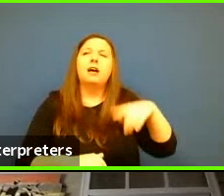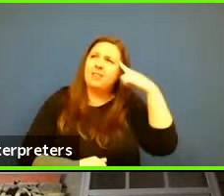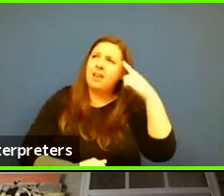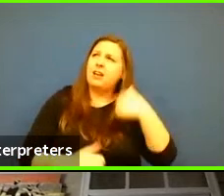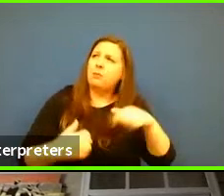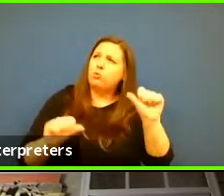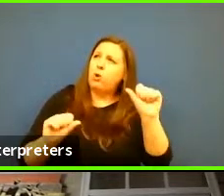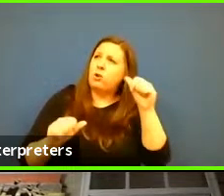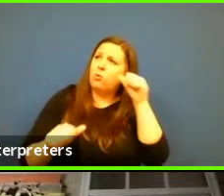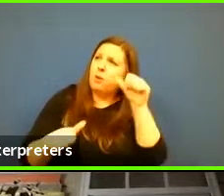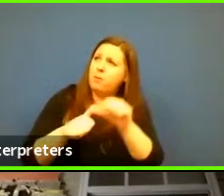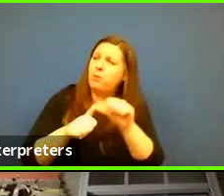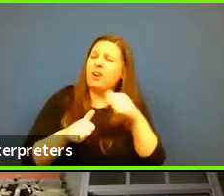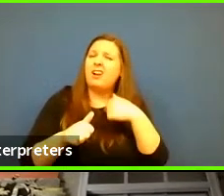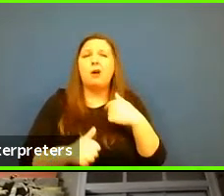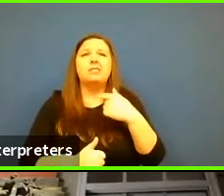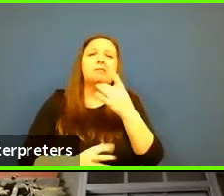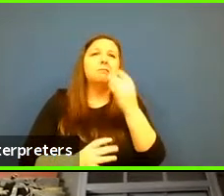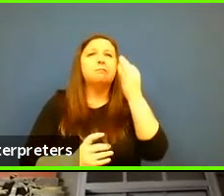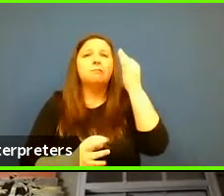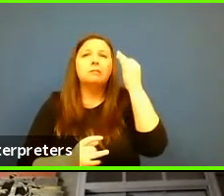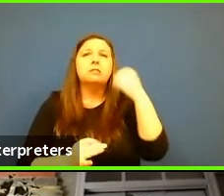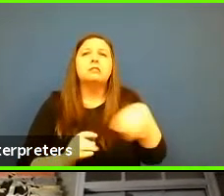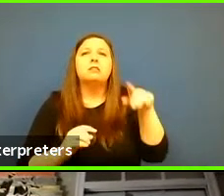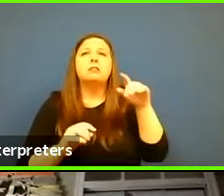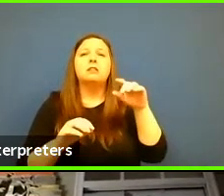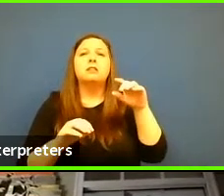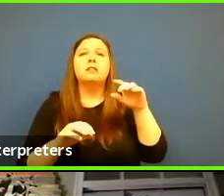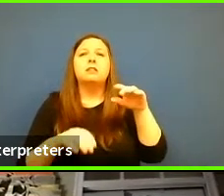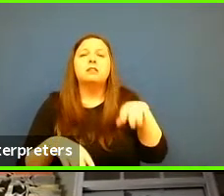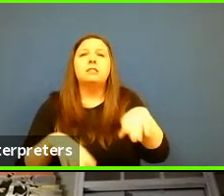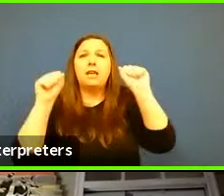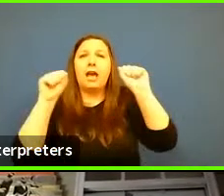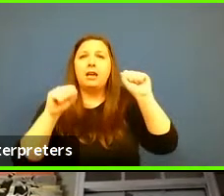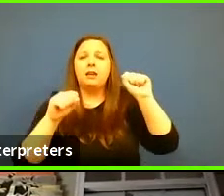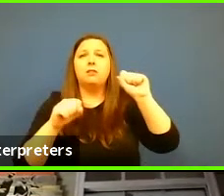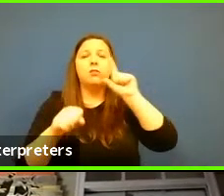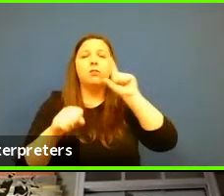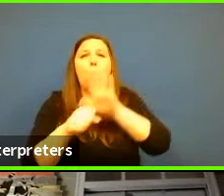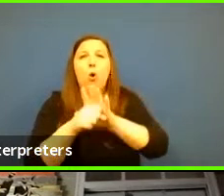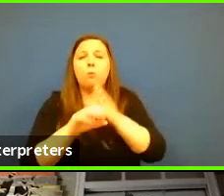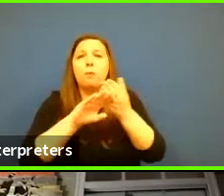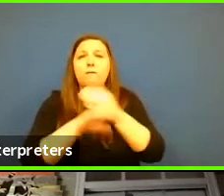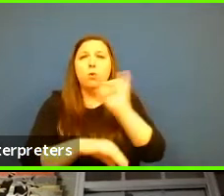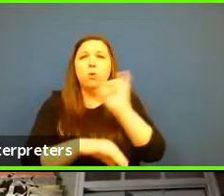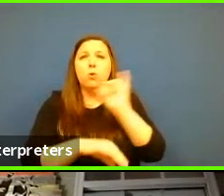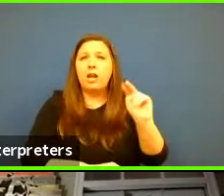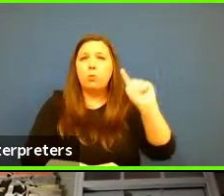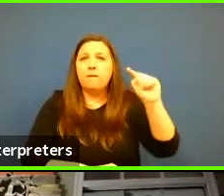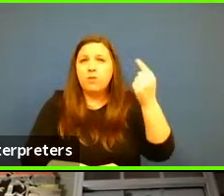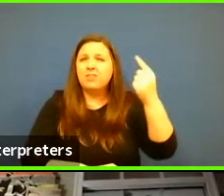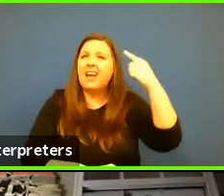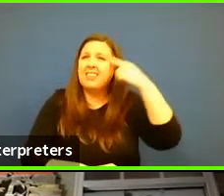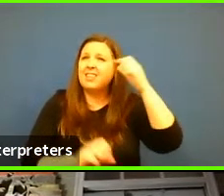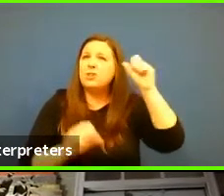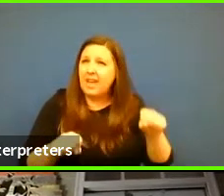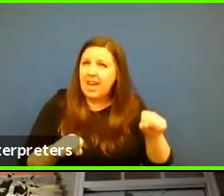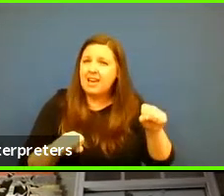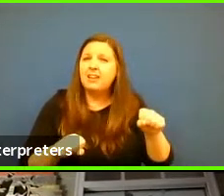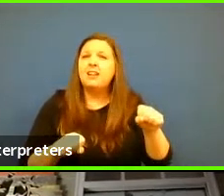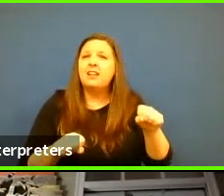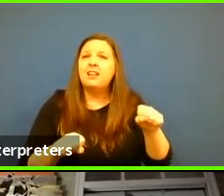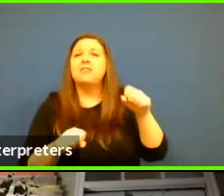dancing around whether you can take the oath before January 1. I actually think you can. The holdup is